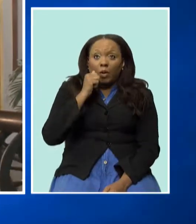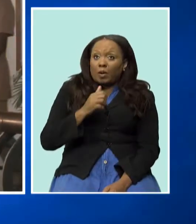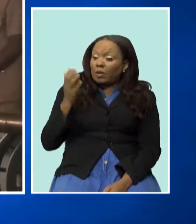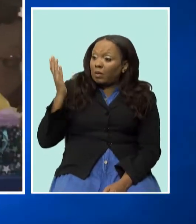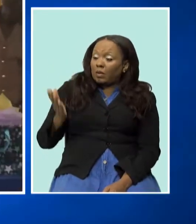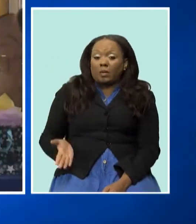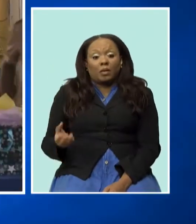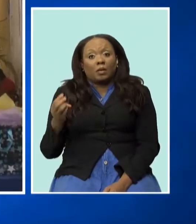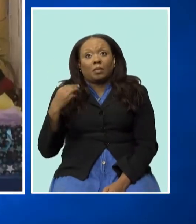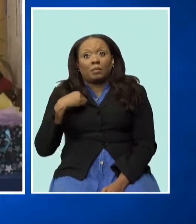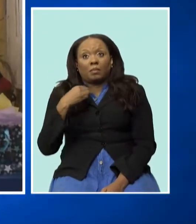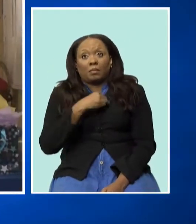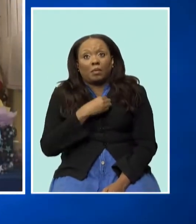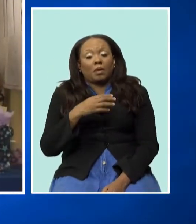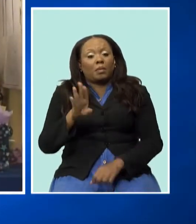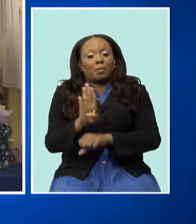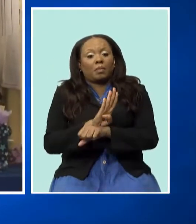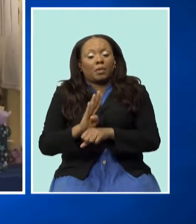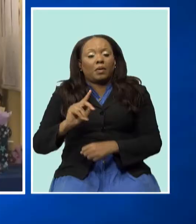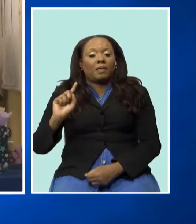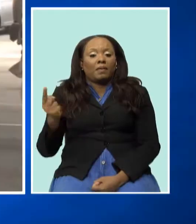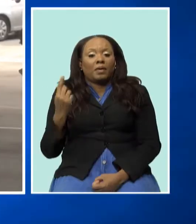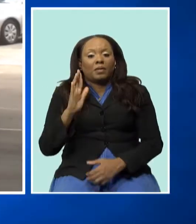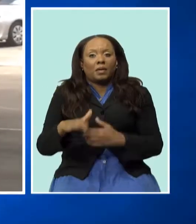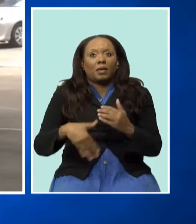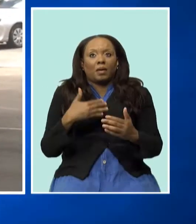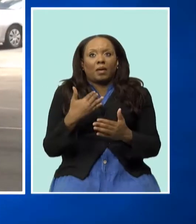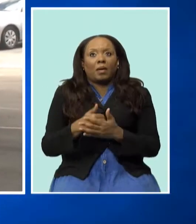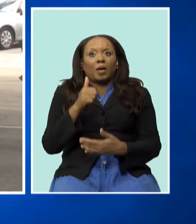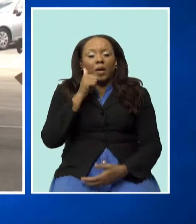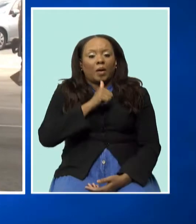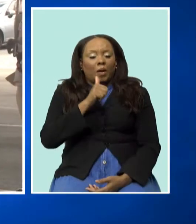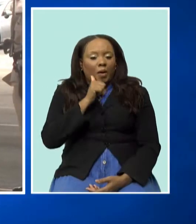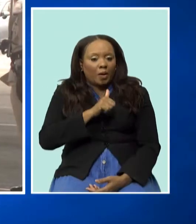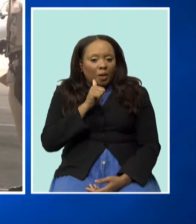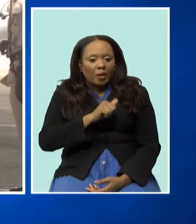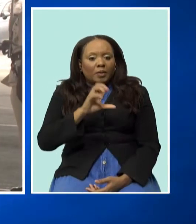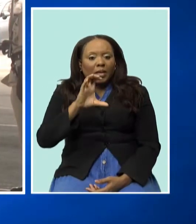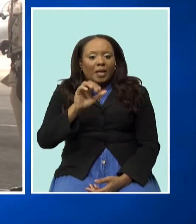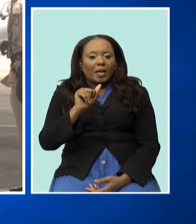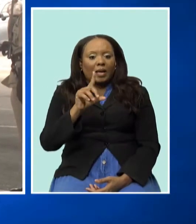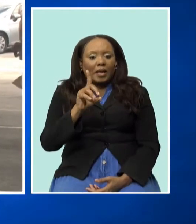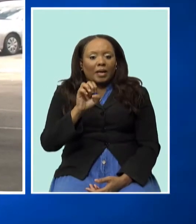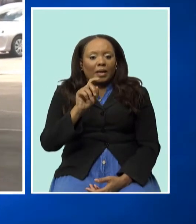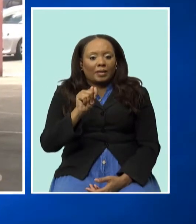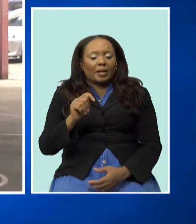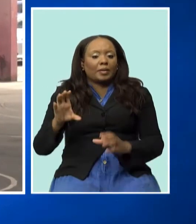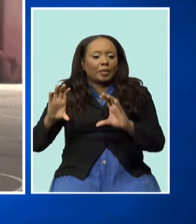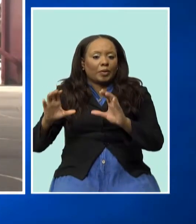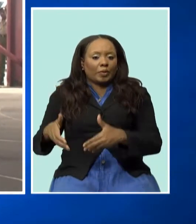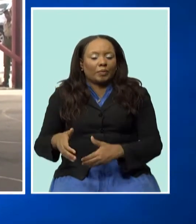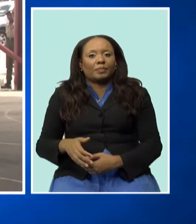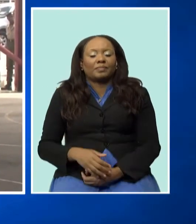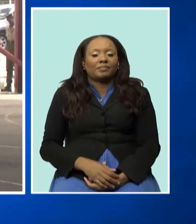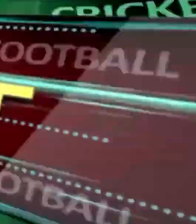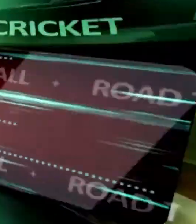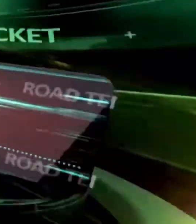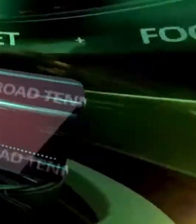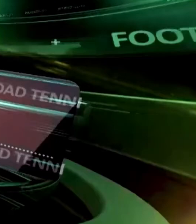now a member of Barbados' first all-female cadet company. Sharika Griffith, CBC